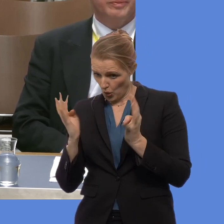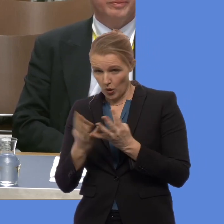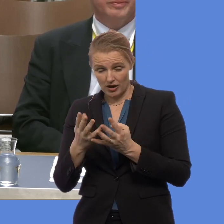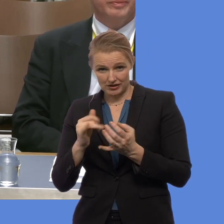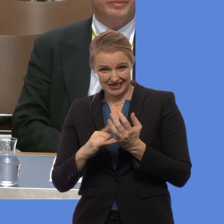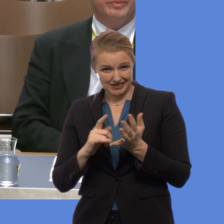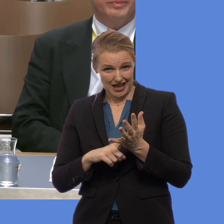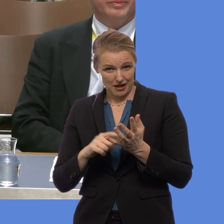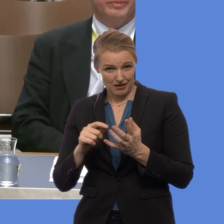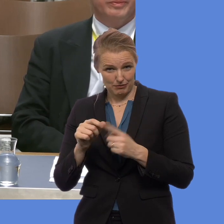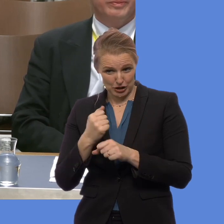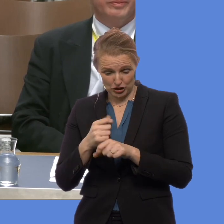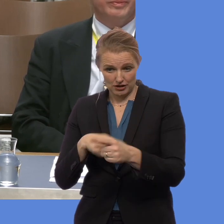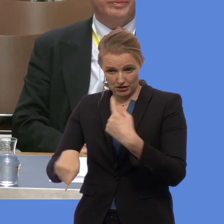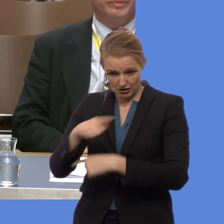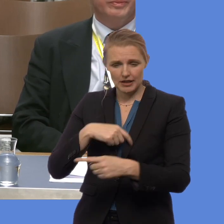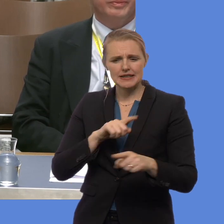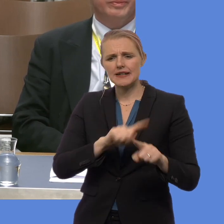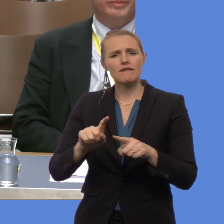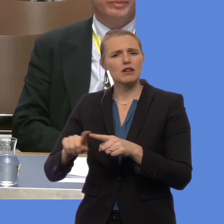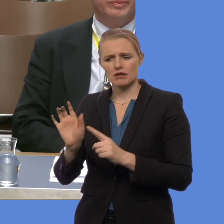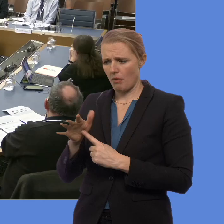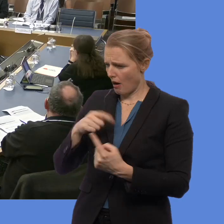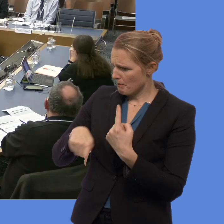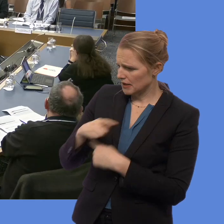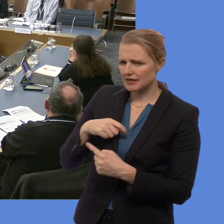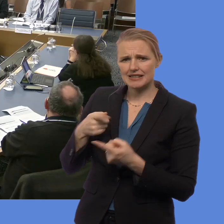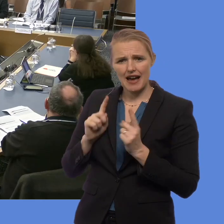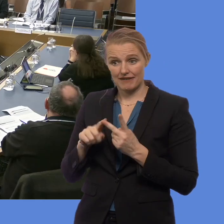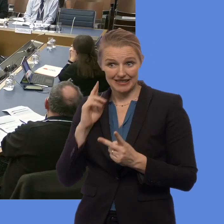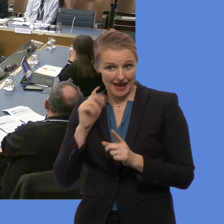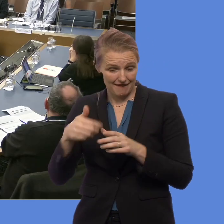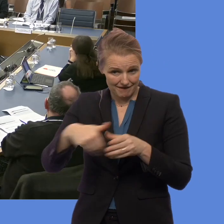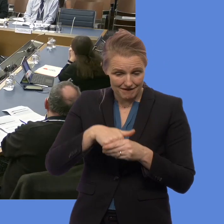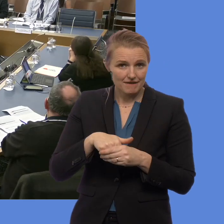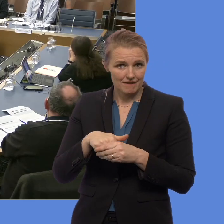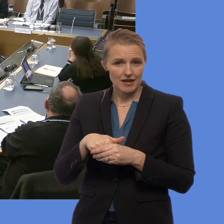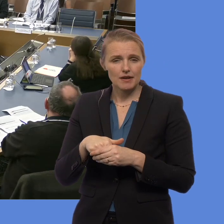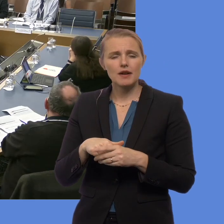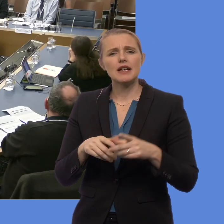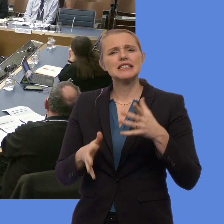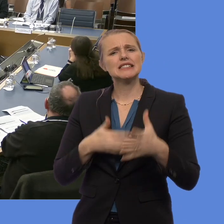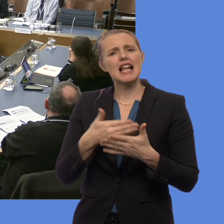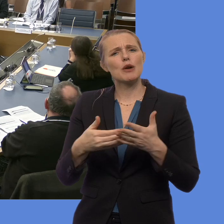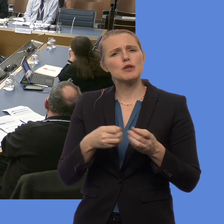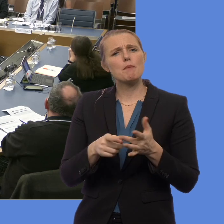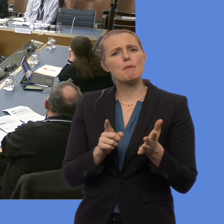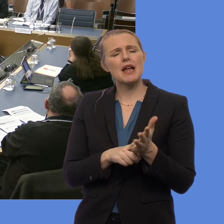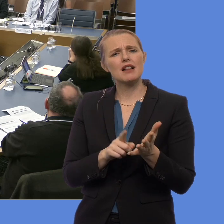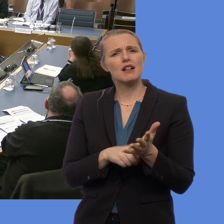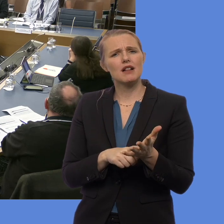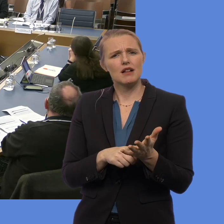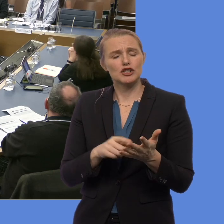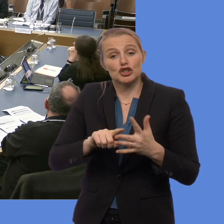executive departments and also representatives of the deaf community. The roots of the Sign Language Bill were within the Sign